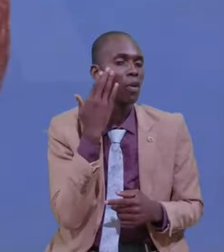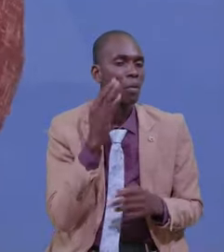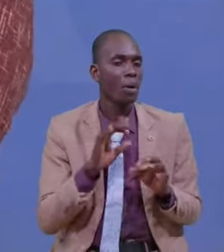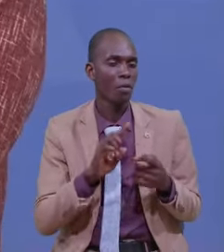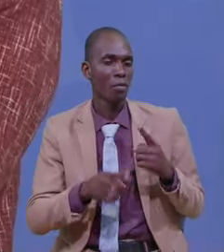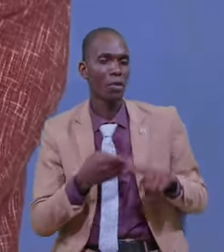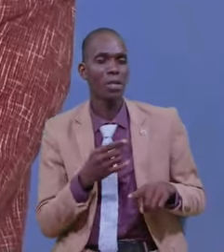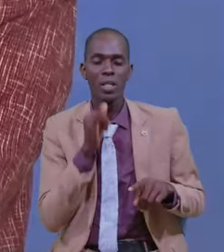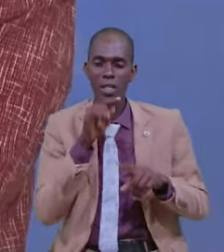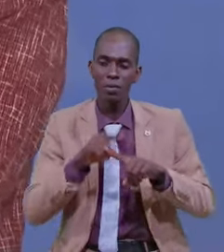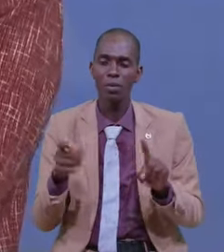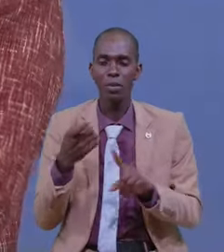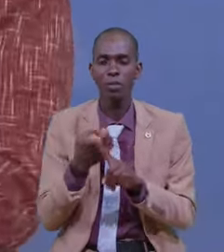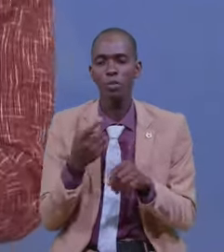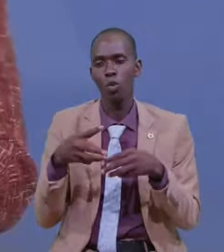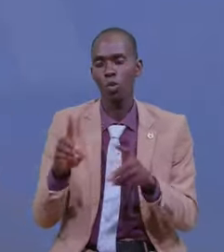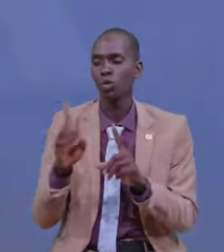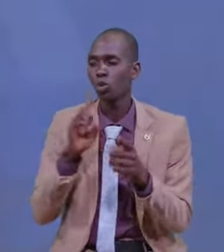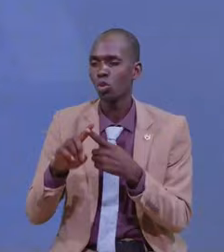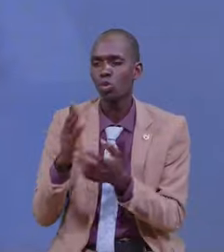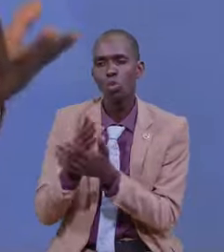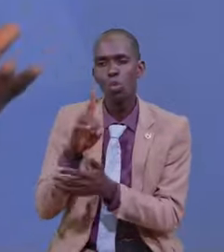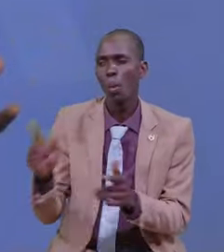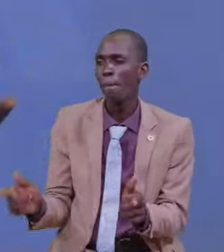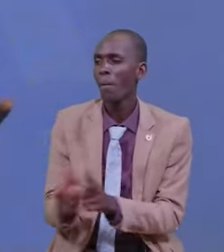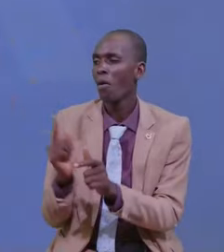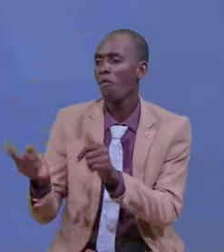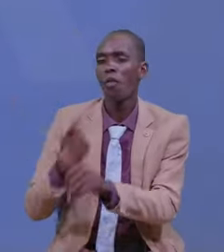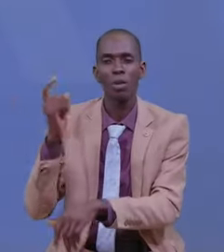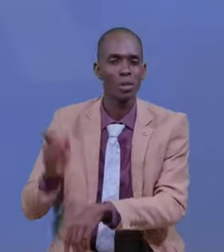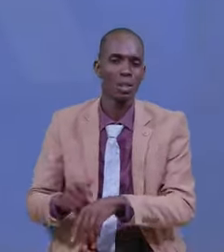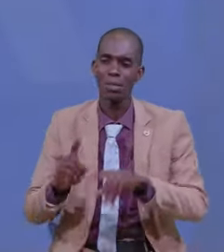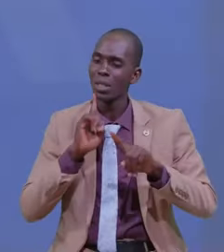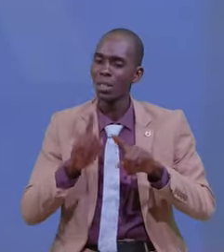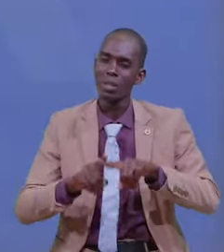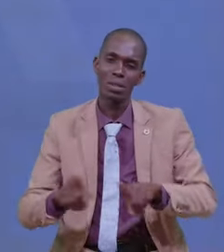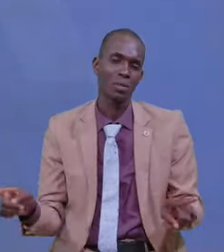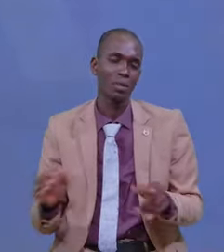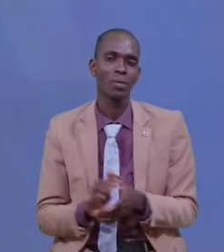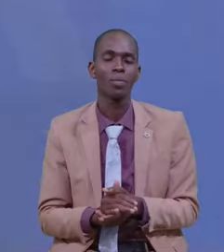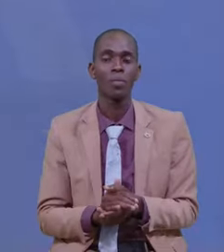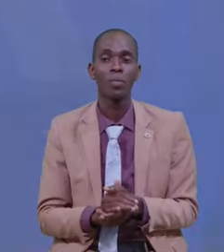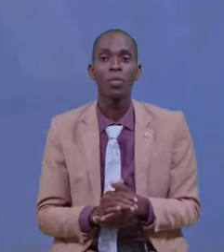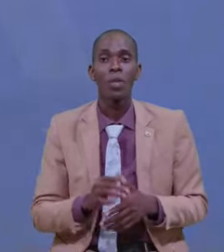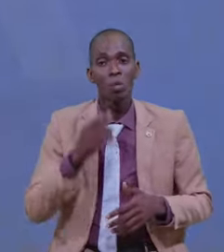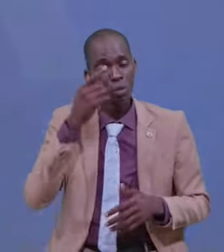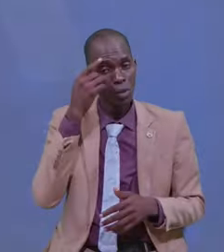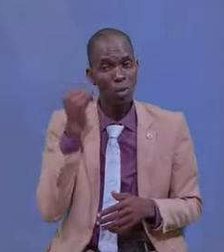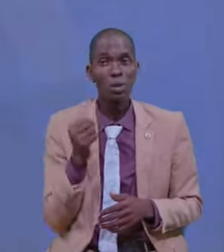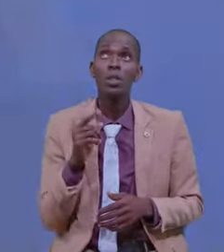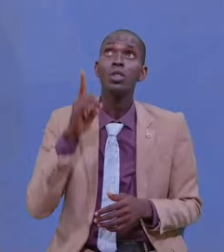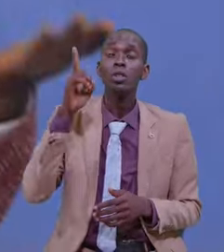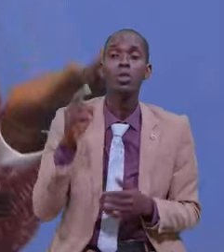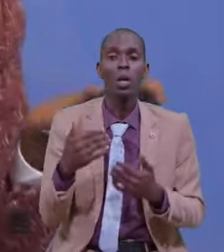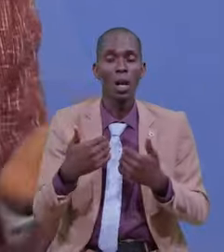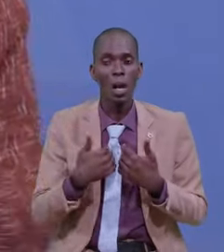you're meeting for the first time, but he holds the key to enter the door of success in his